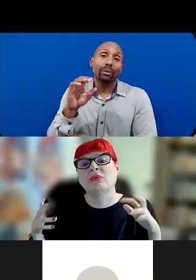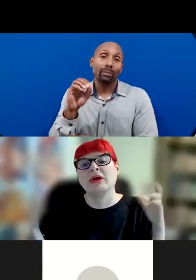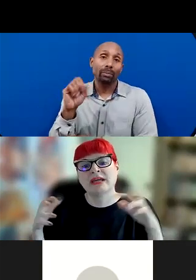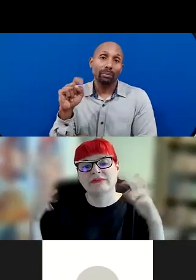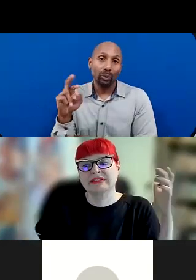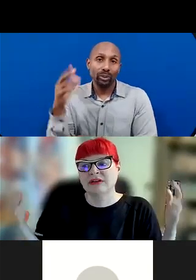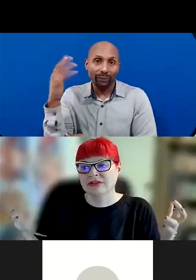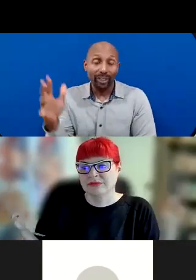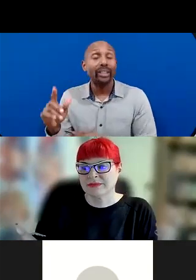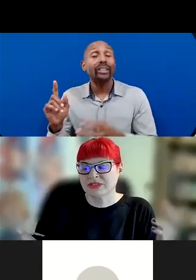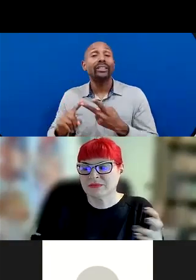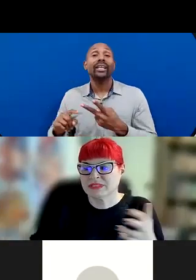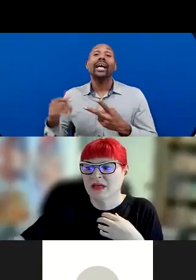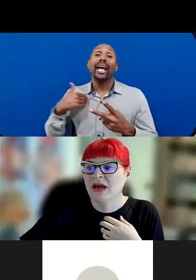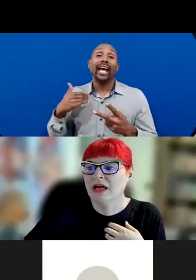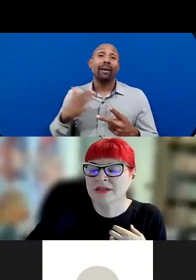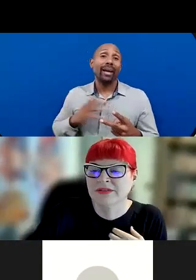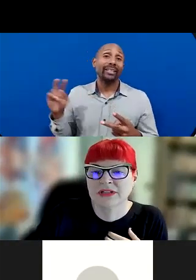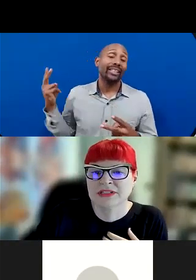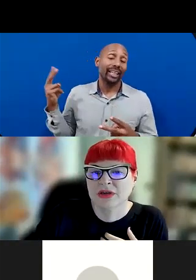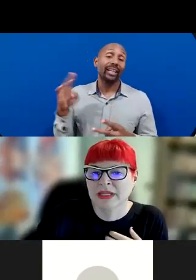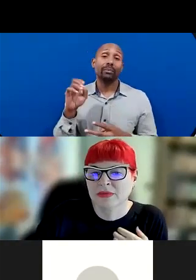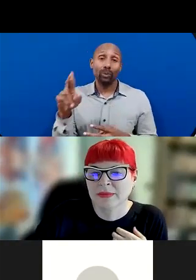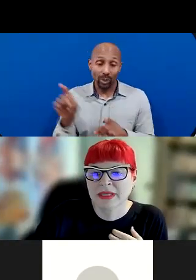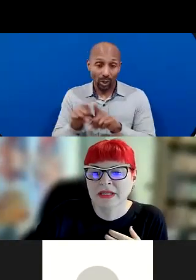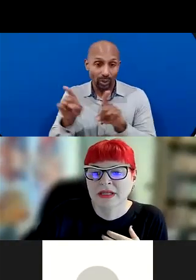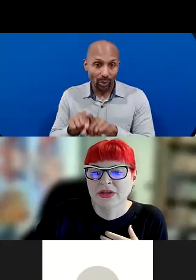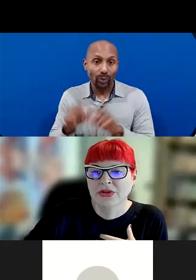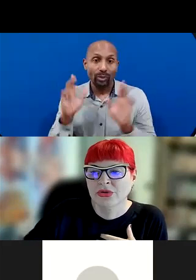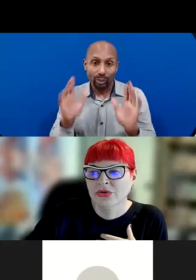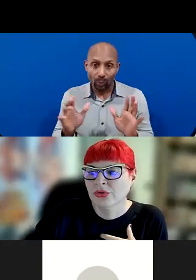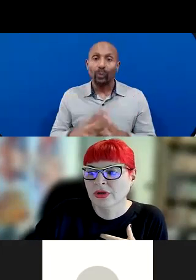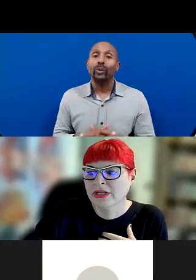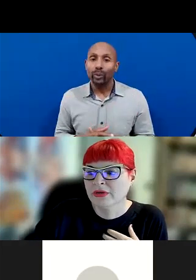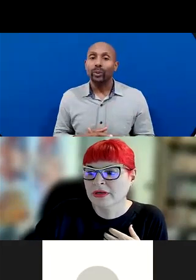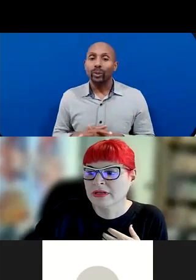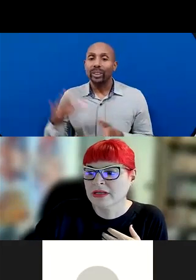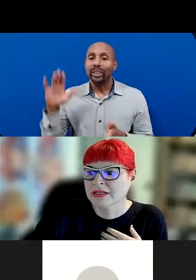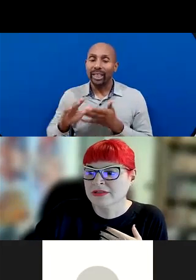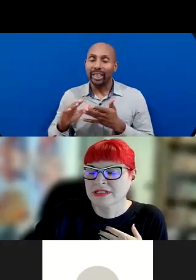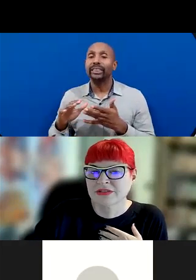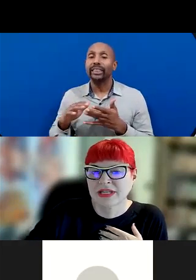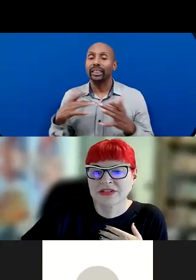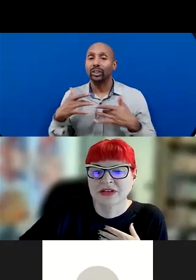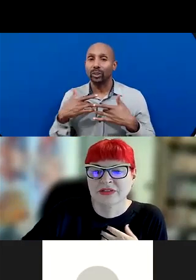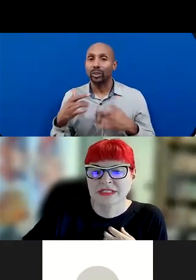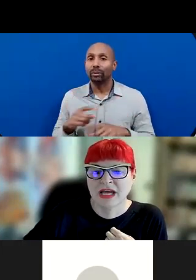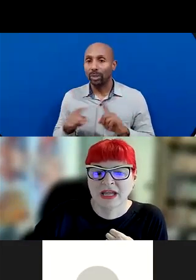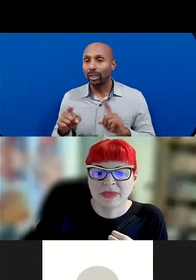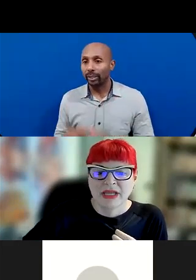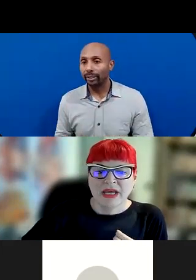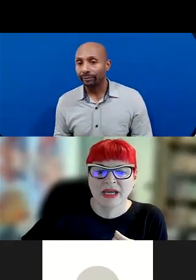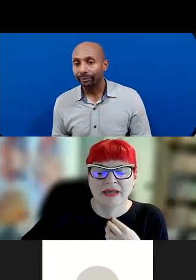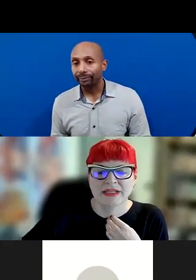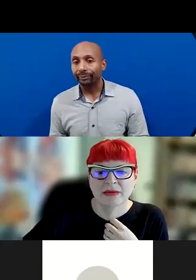about not wanting to have these long-term symptoms. Also, I've talked to so many women who, you know, as I do this education all the